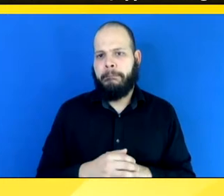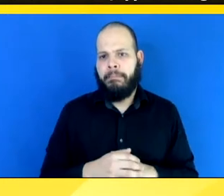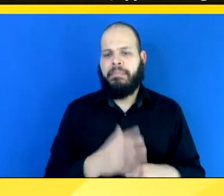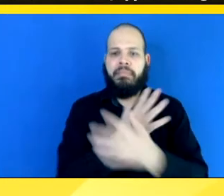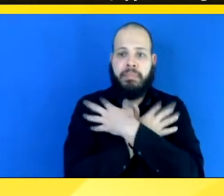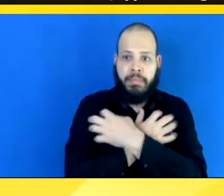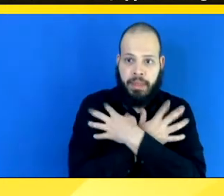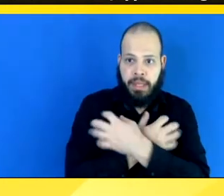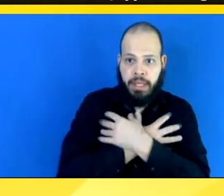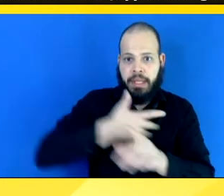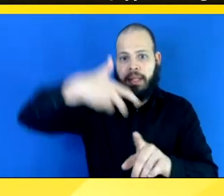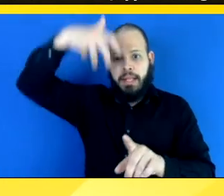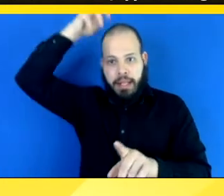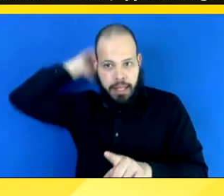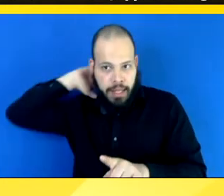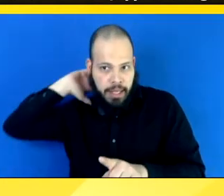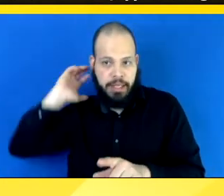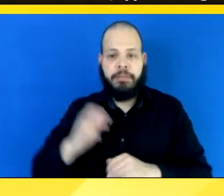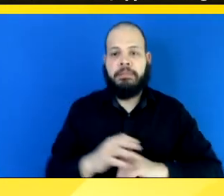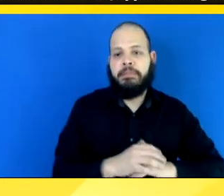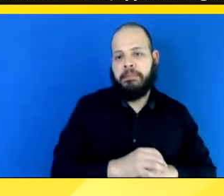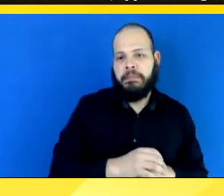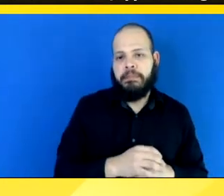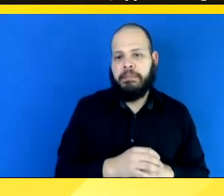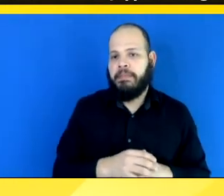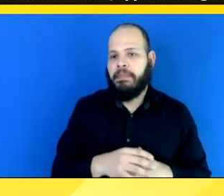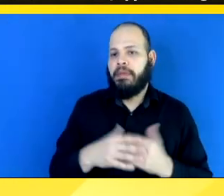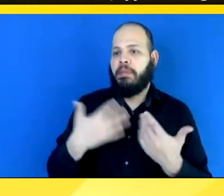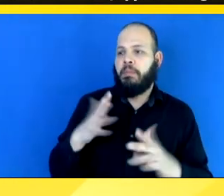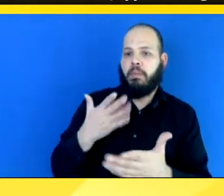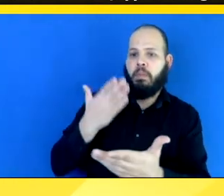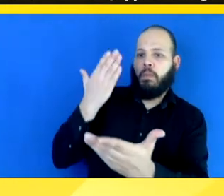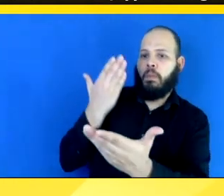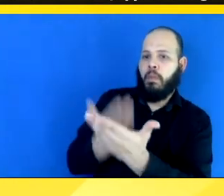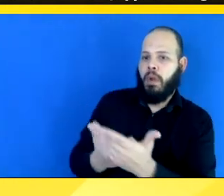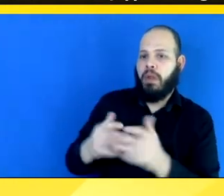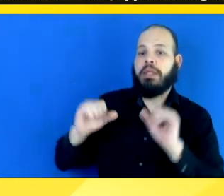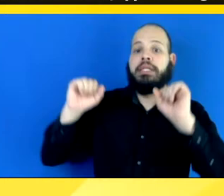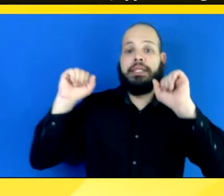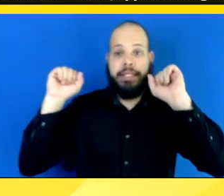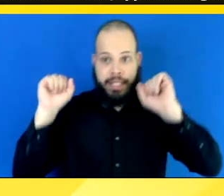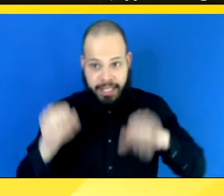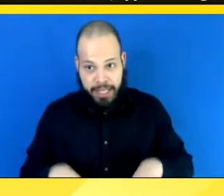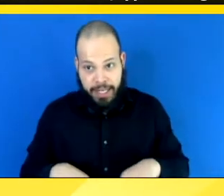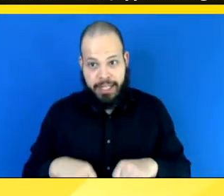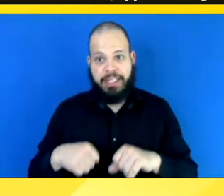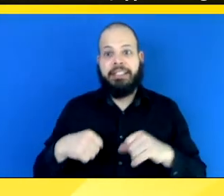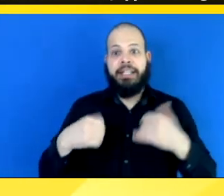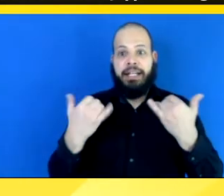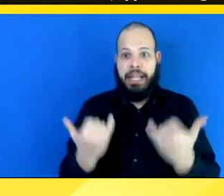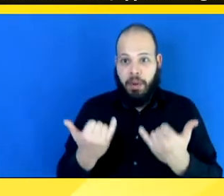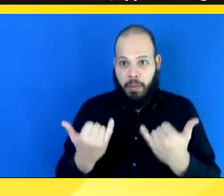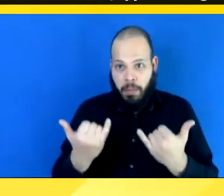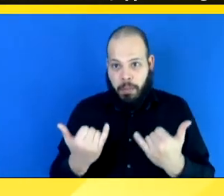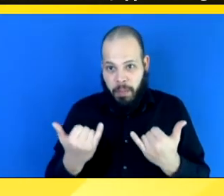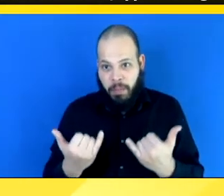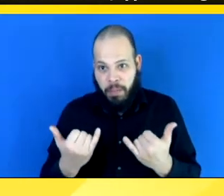you can do. All you need to do is just do it one more time. Yeah. God bless